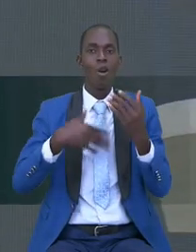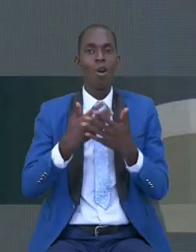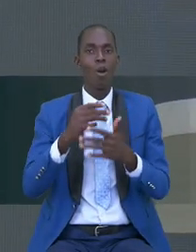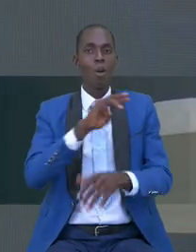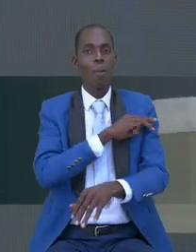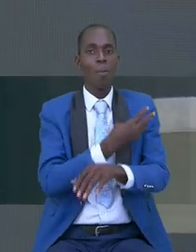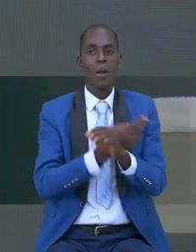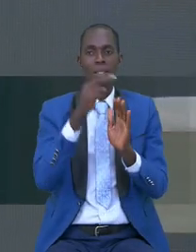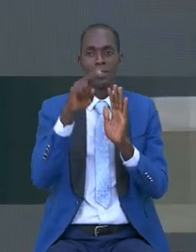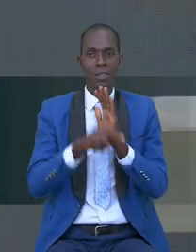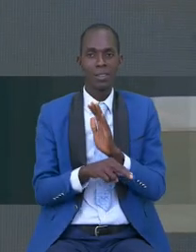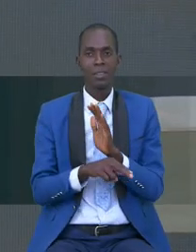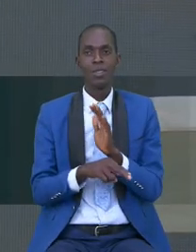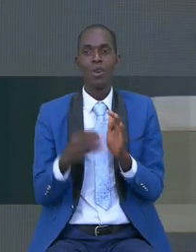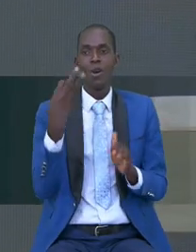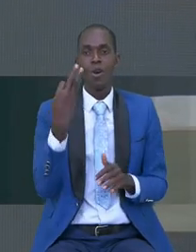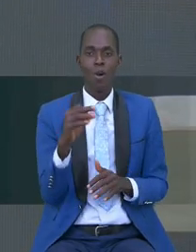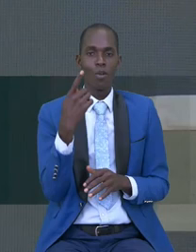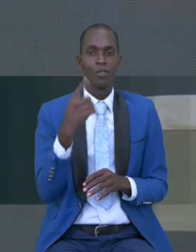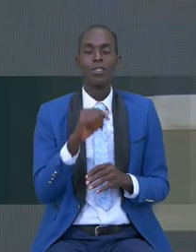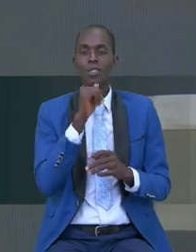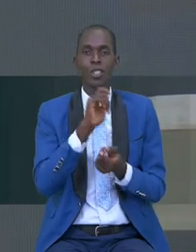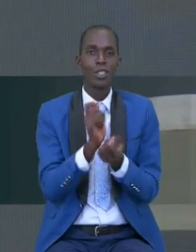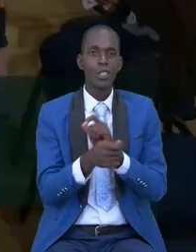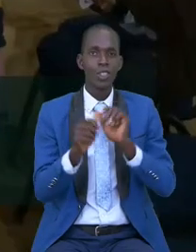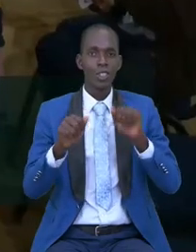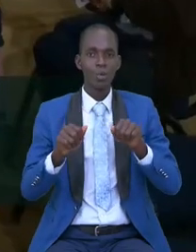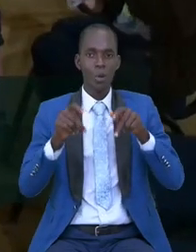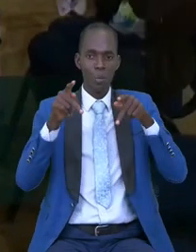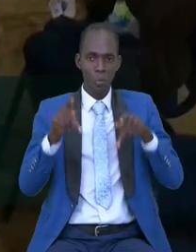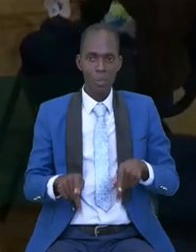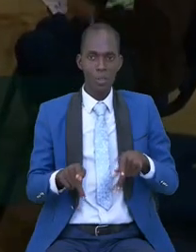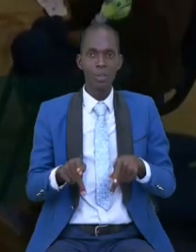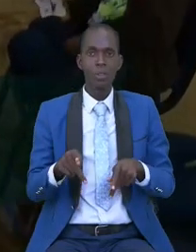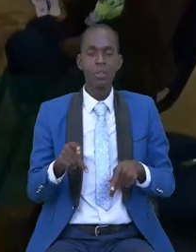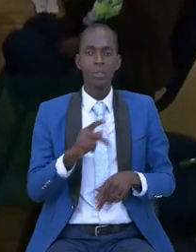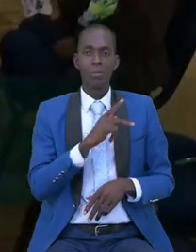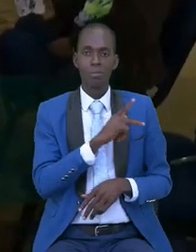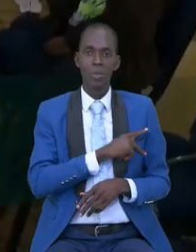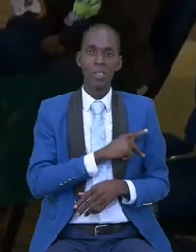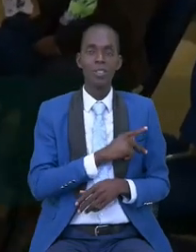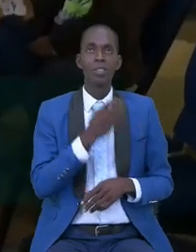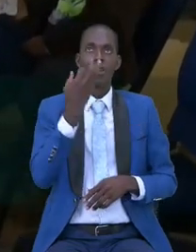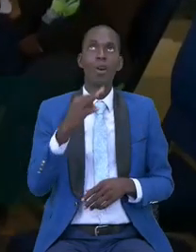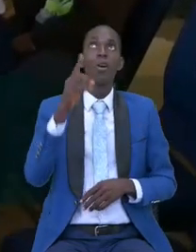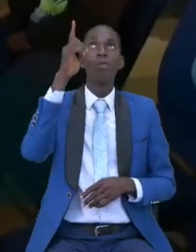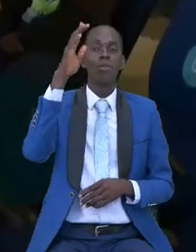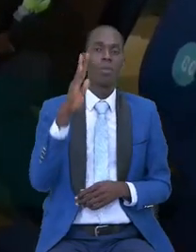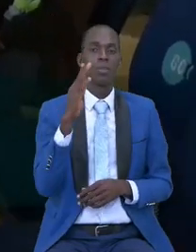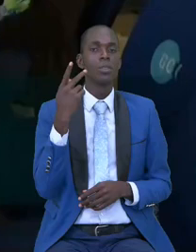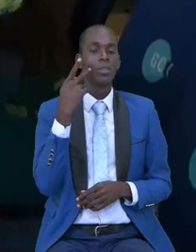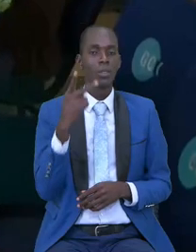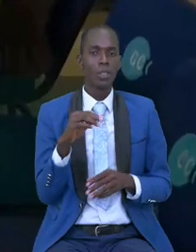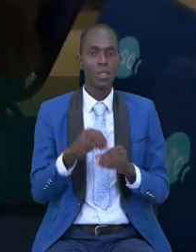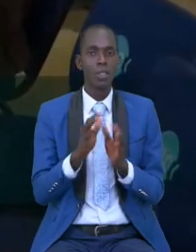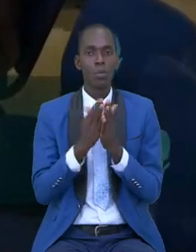almightiness of the unchangeable person, personality of God. In Luke chapter